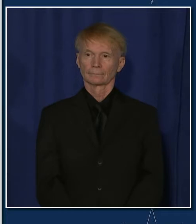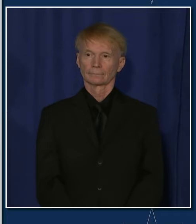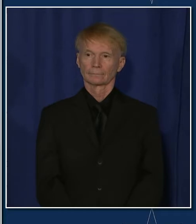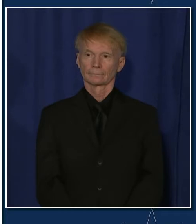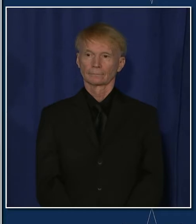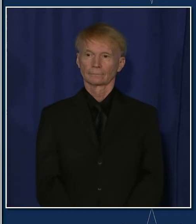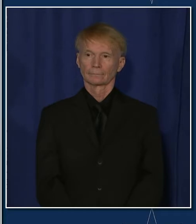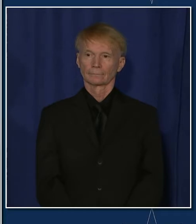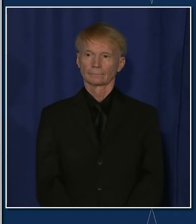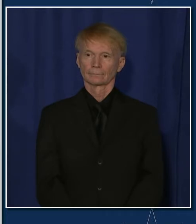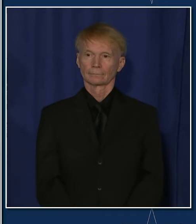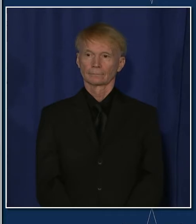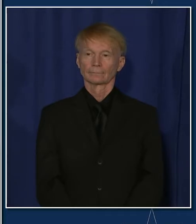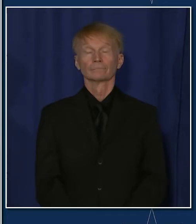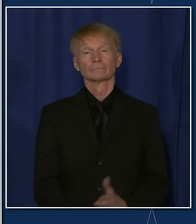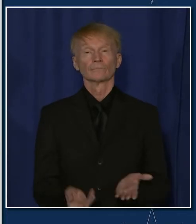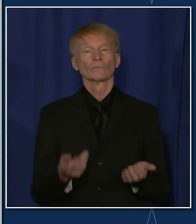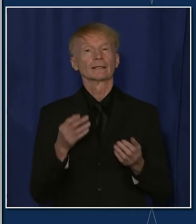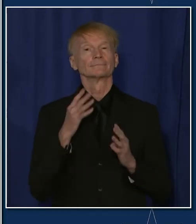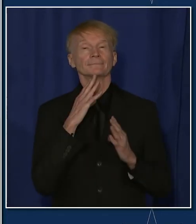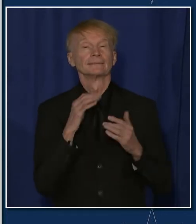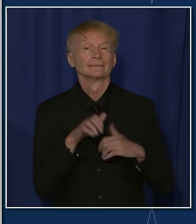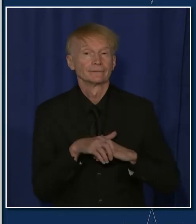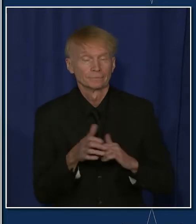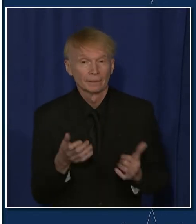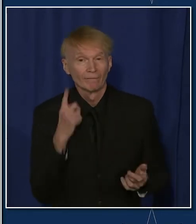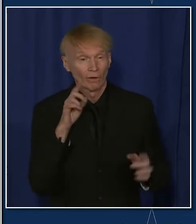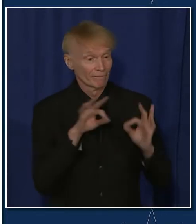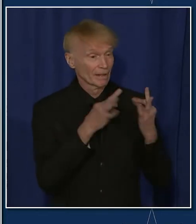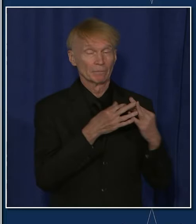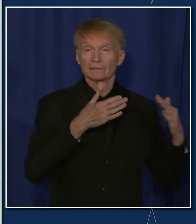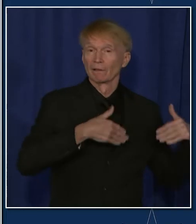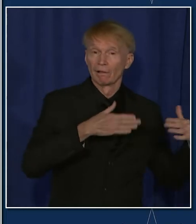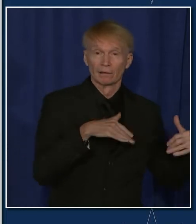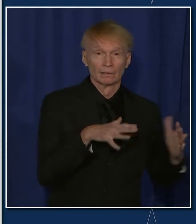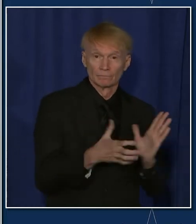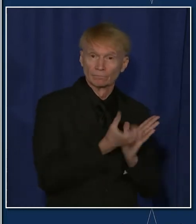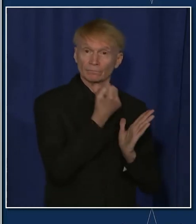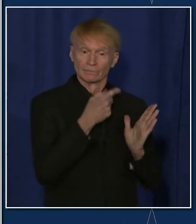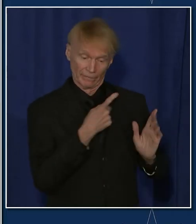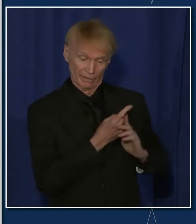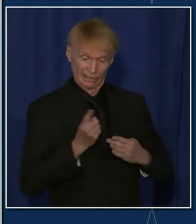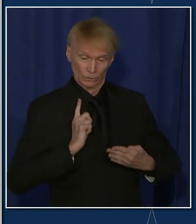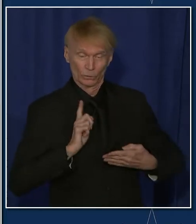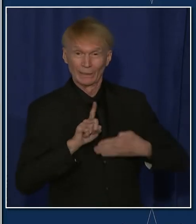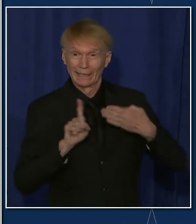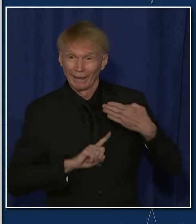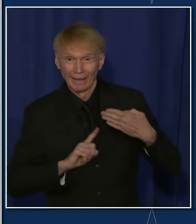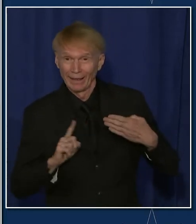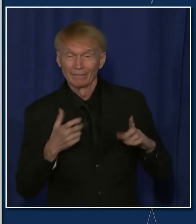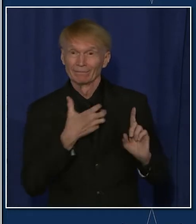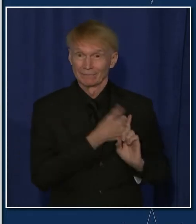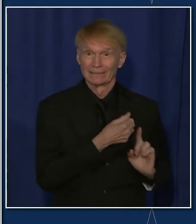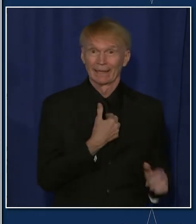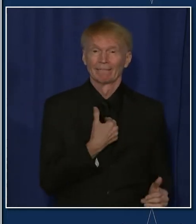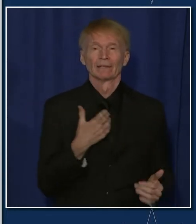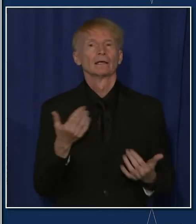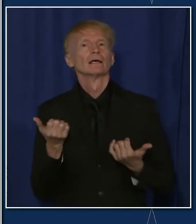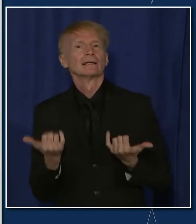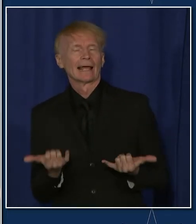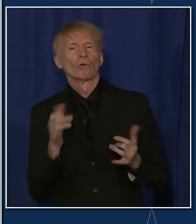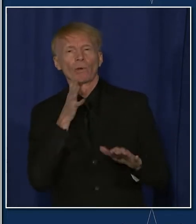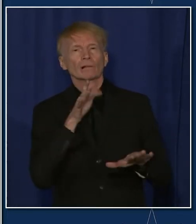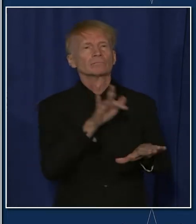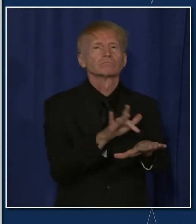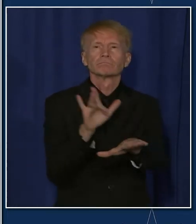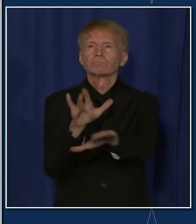con esa ayuda. So again, for our families who didn't take advantage of this weekend, we're going to be reaching out. We're going to be partnering with our regional